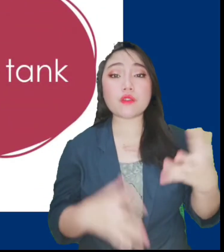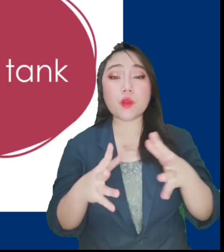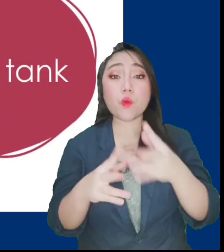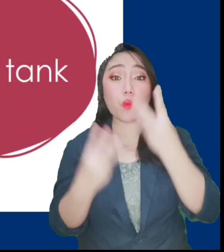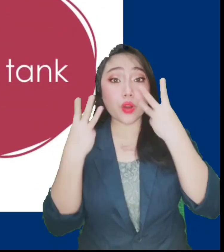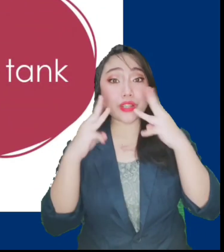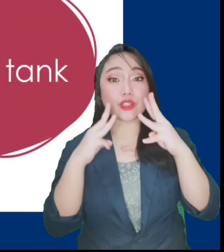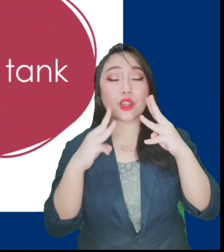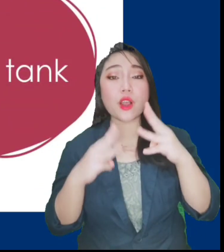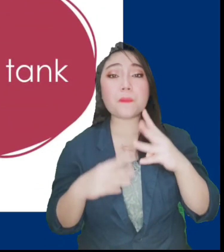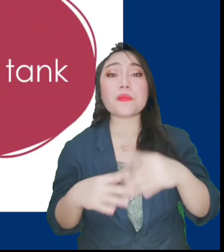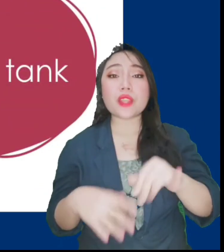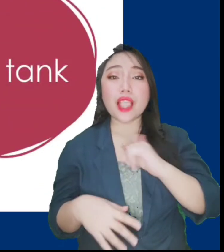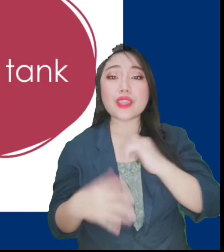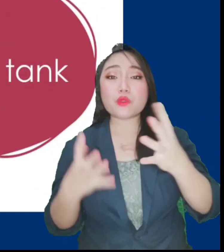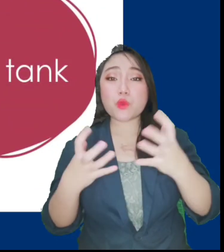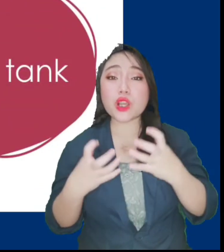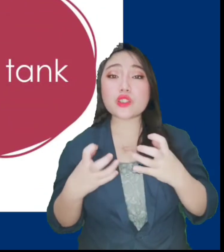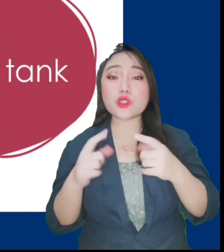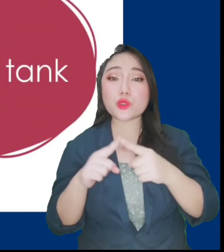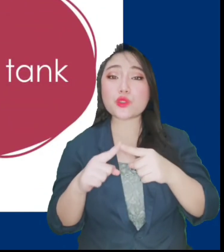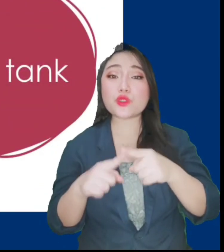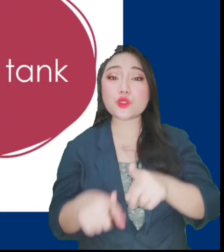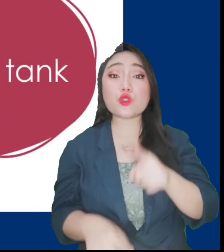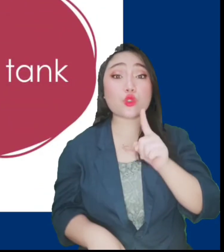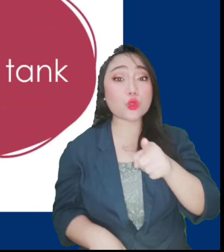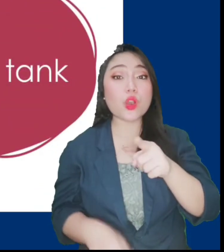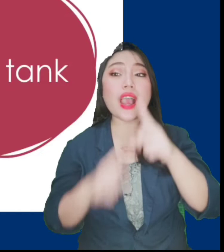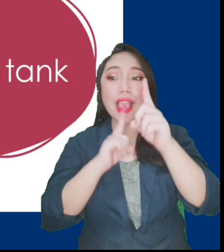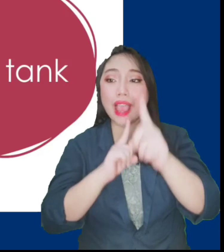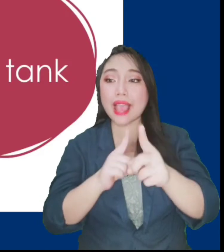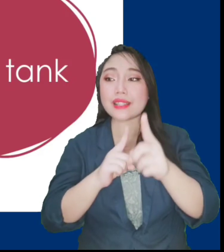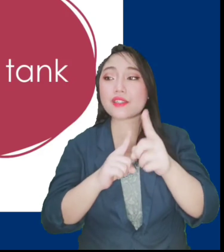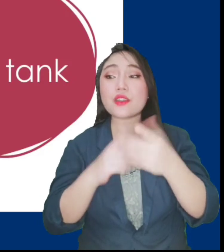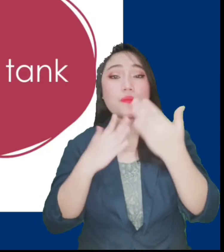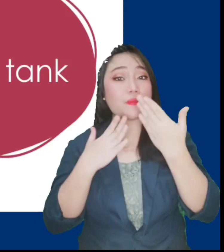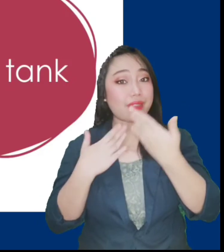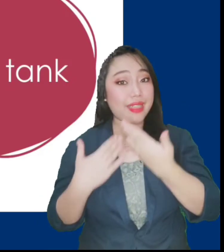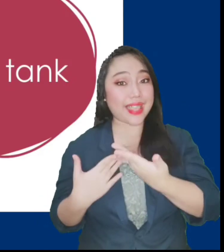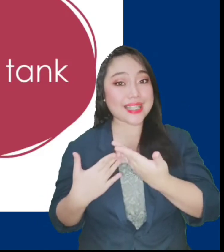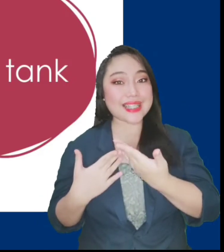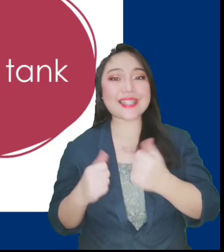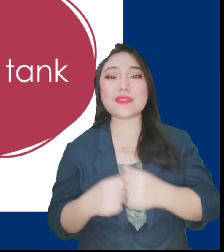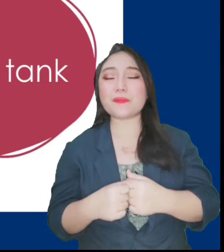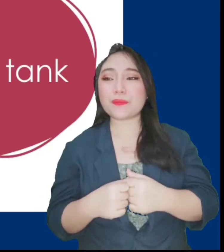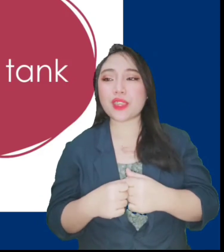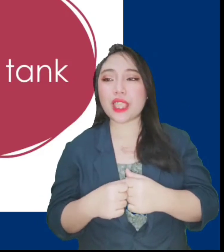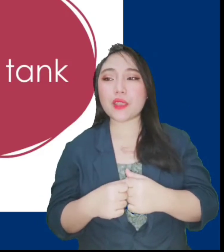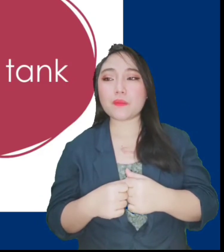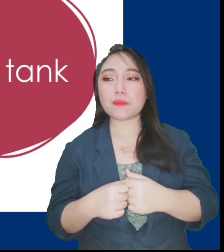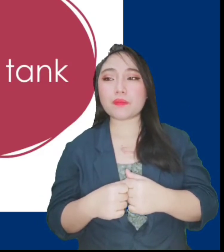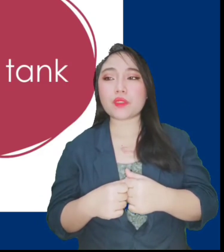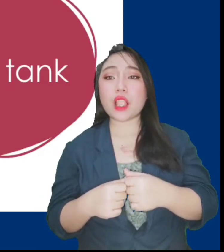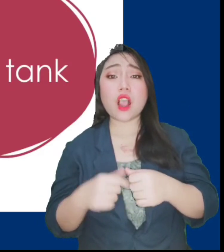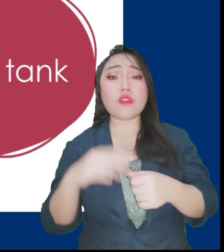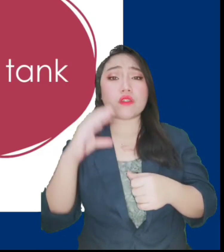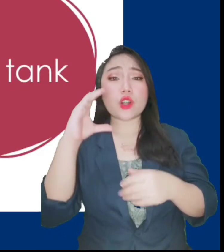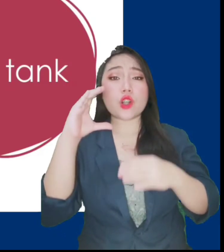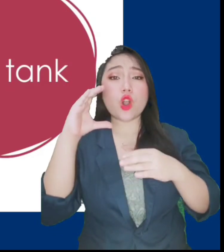Now that you have finished watching, I want you to answer these